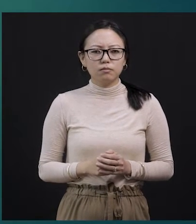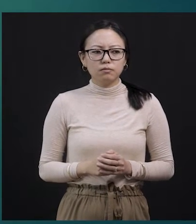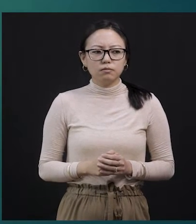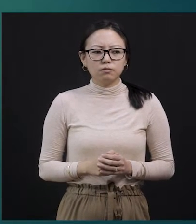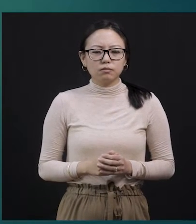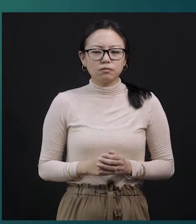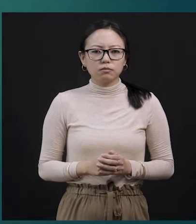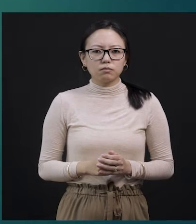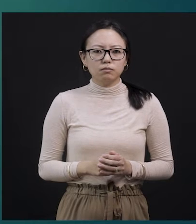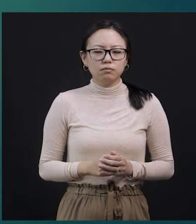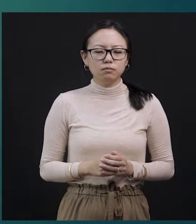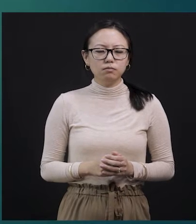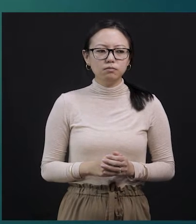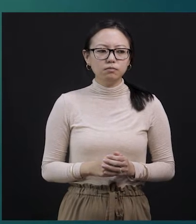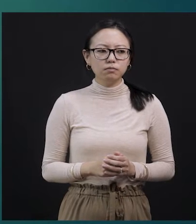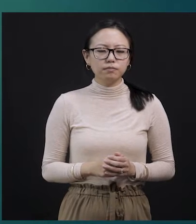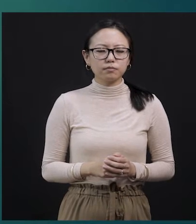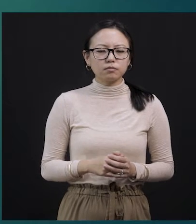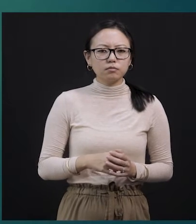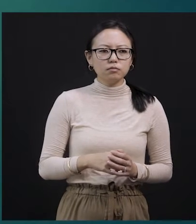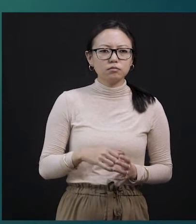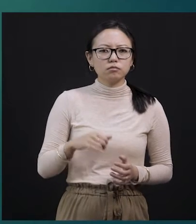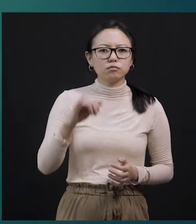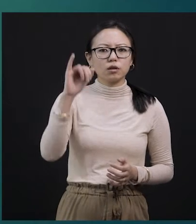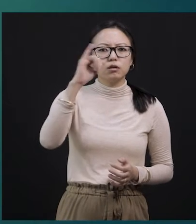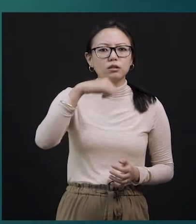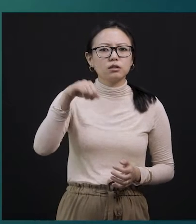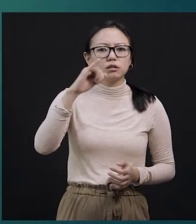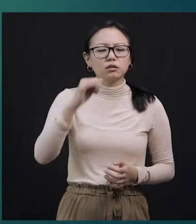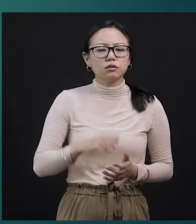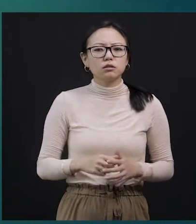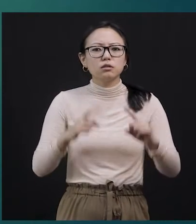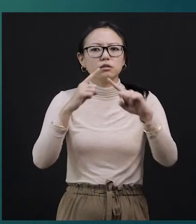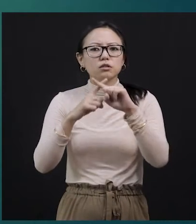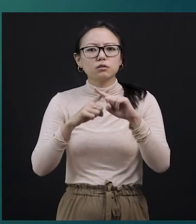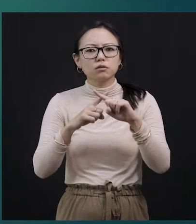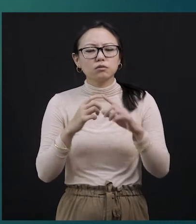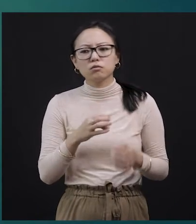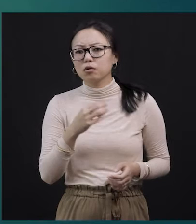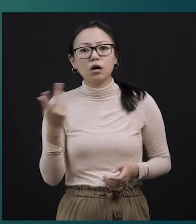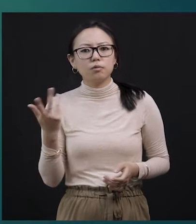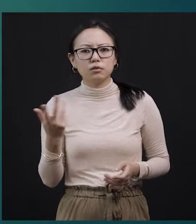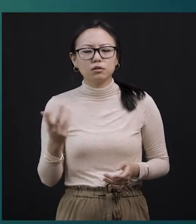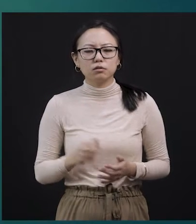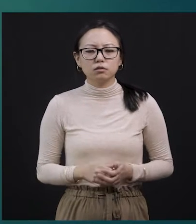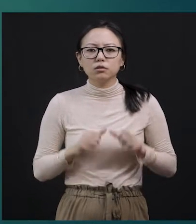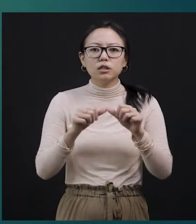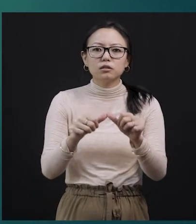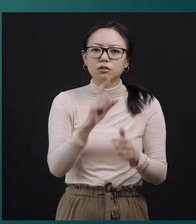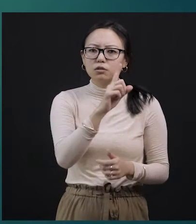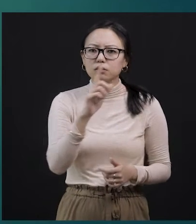tell me 18 is in how many times in the table of 6? Okay, read out the table